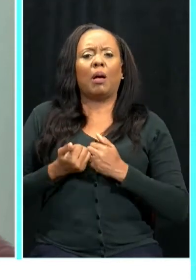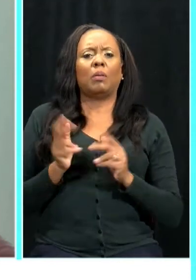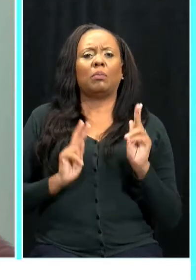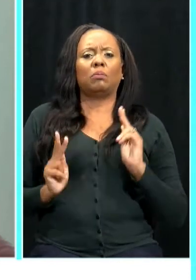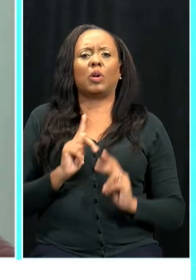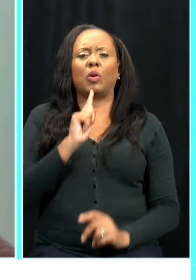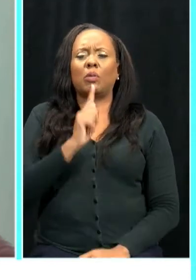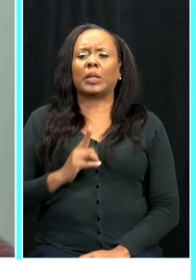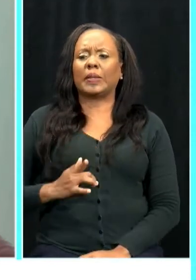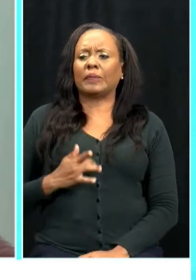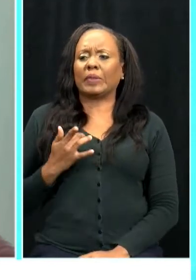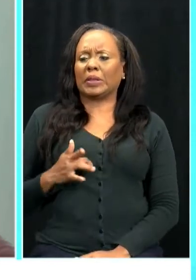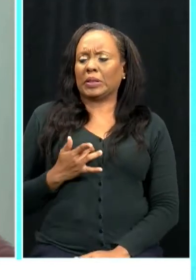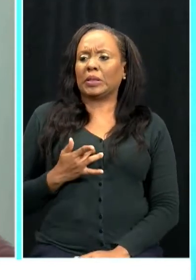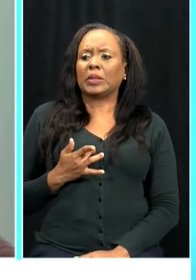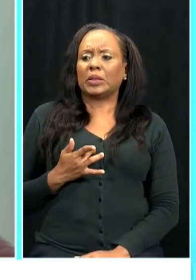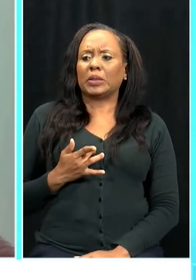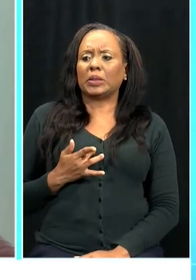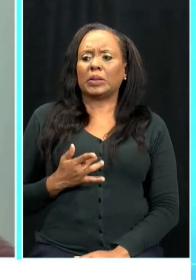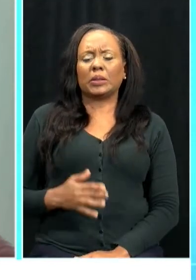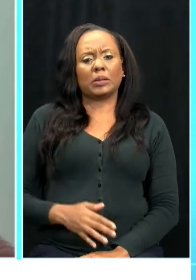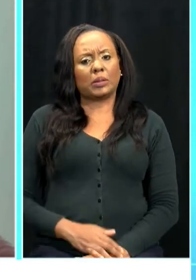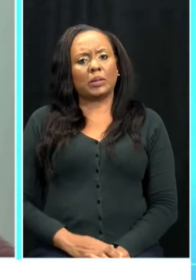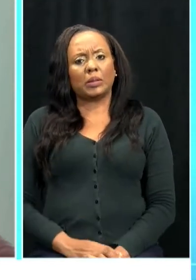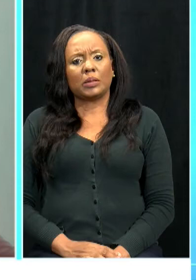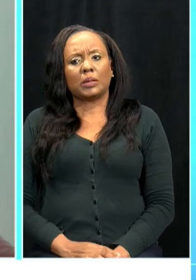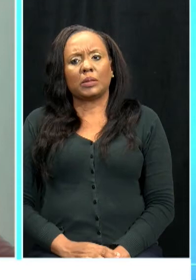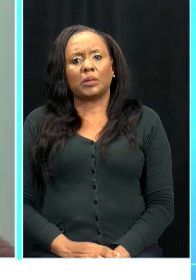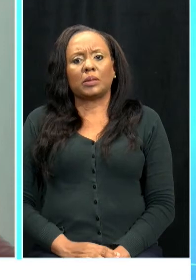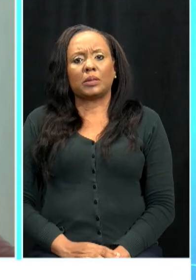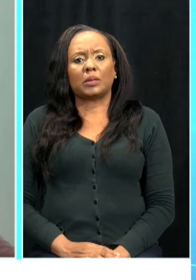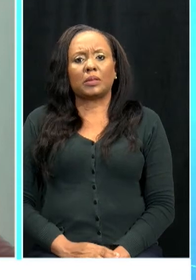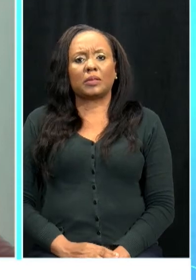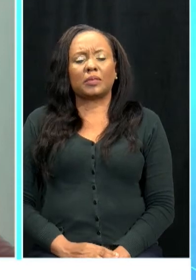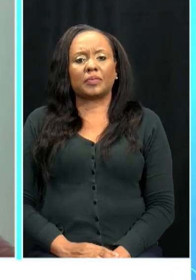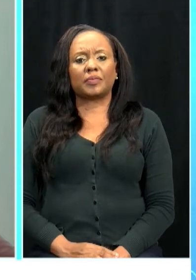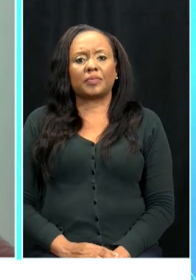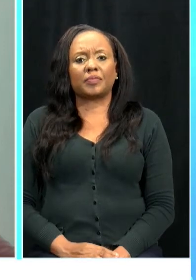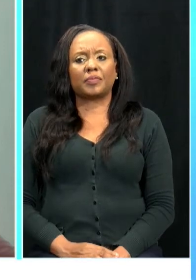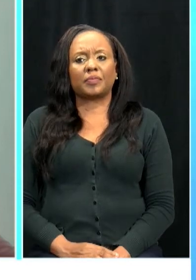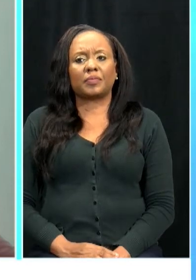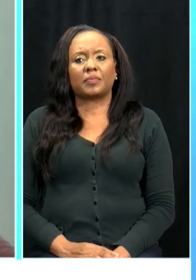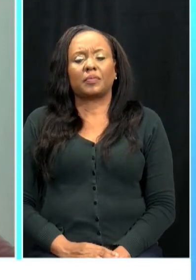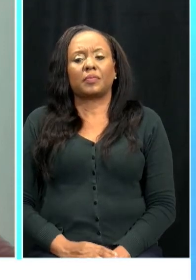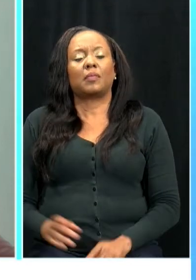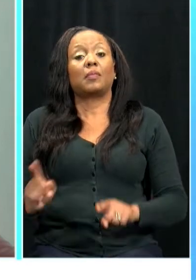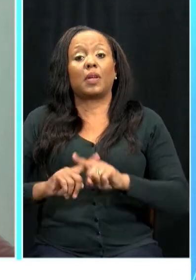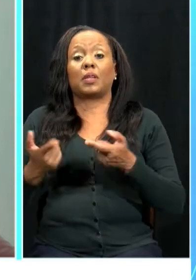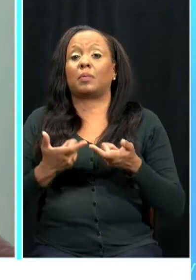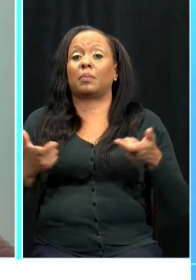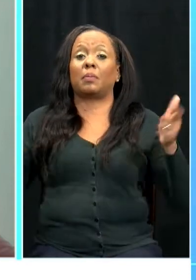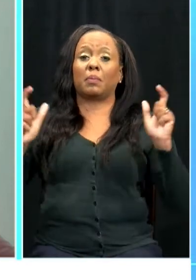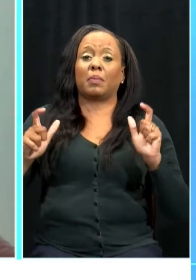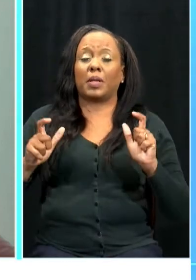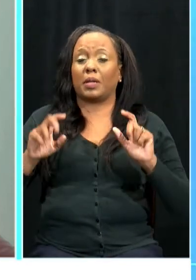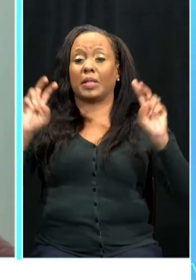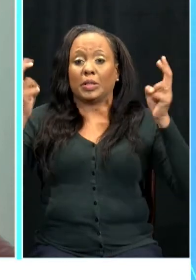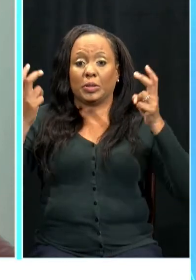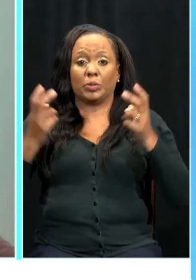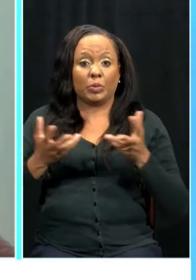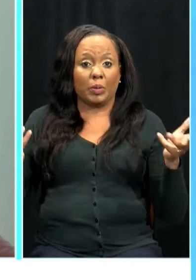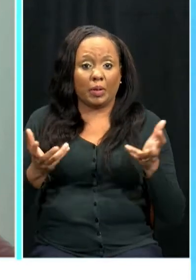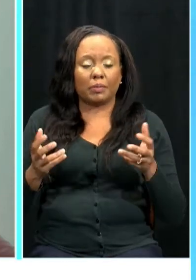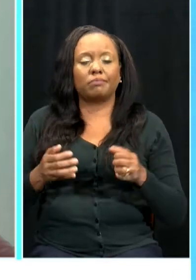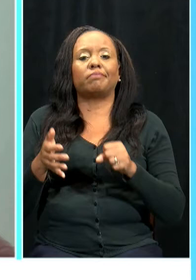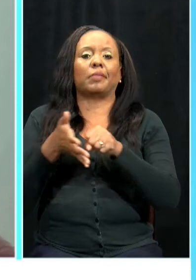but the fundamental factor in this election is the COVID-19 pandemic.